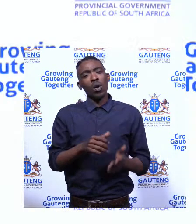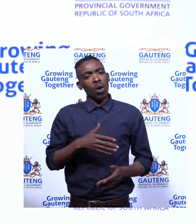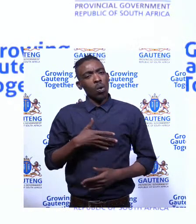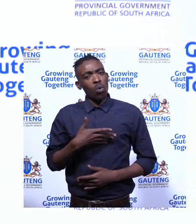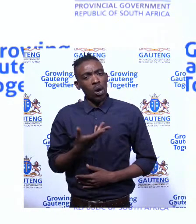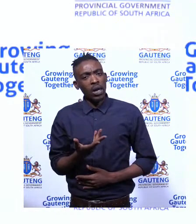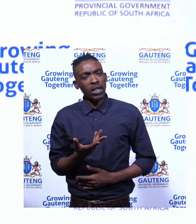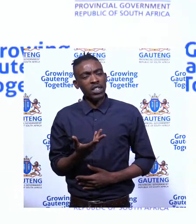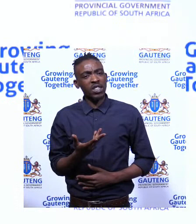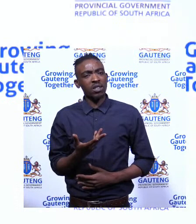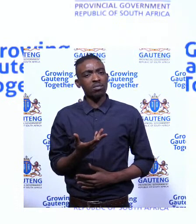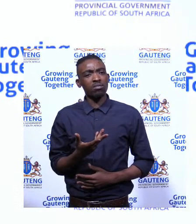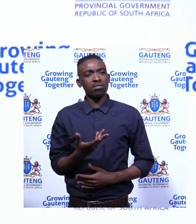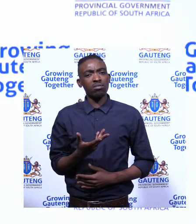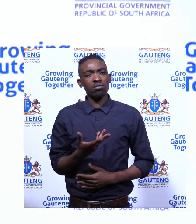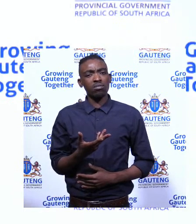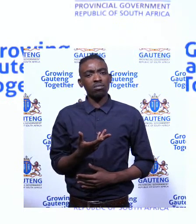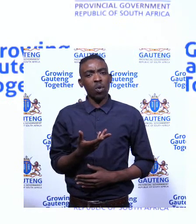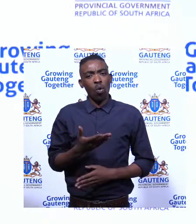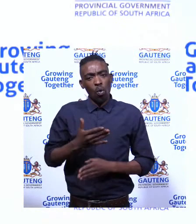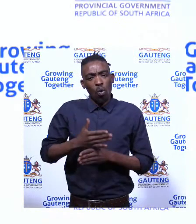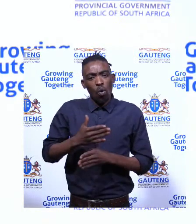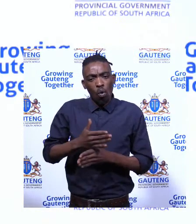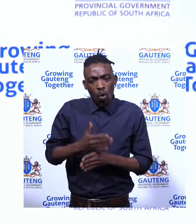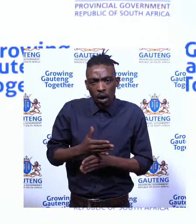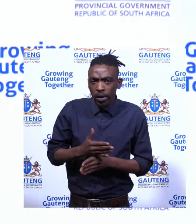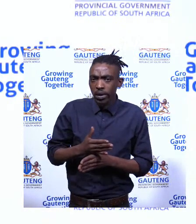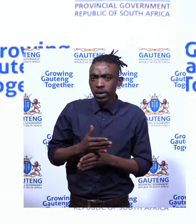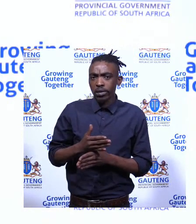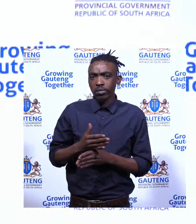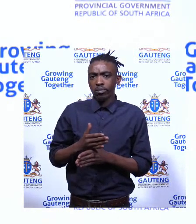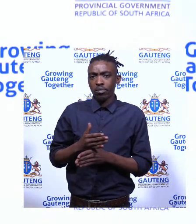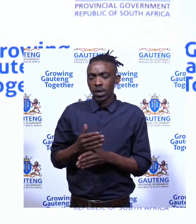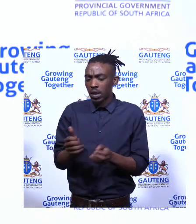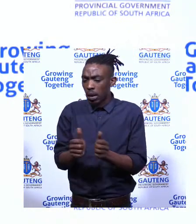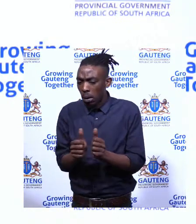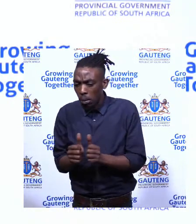to strengthen and work with the ward-based